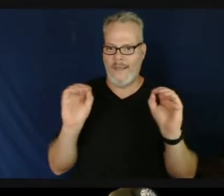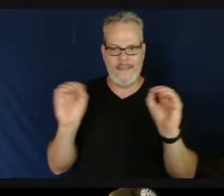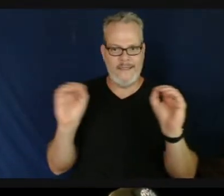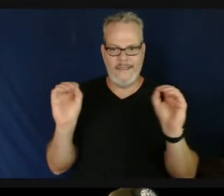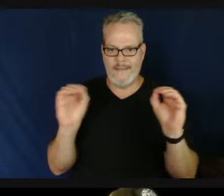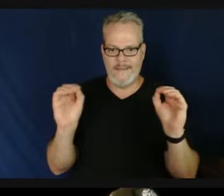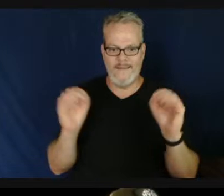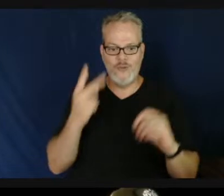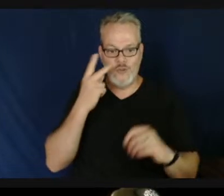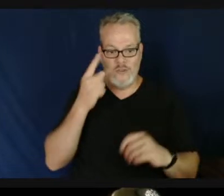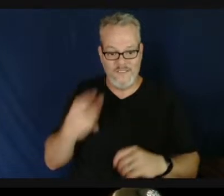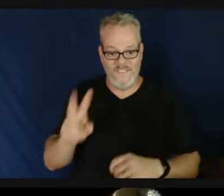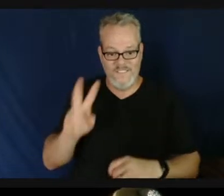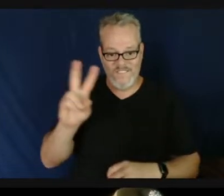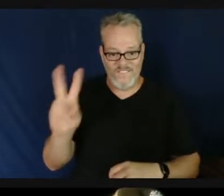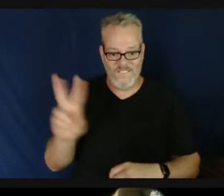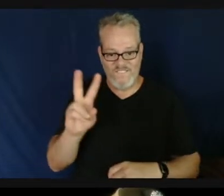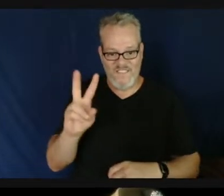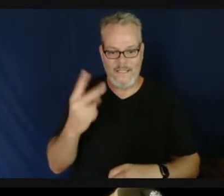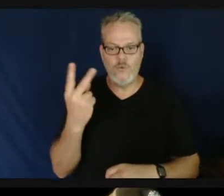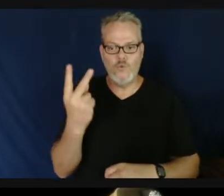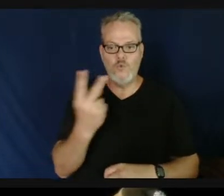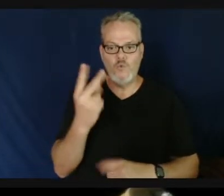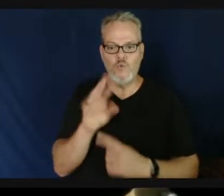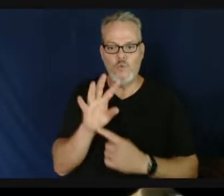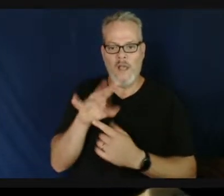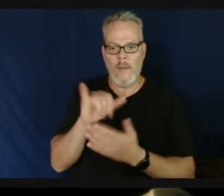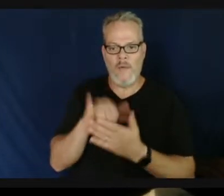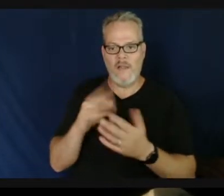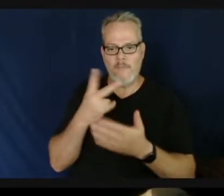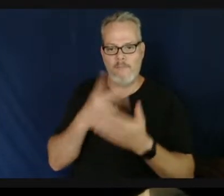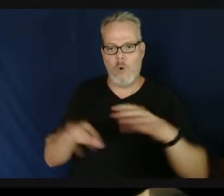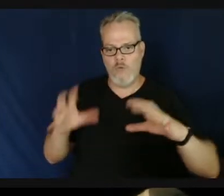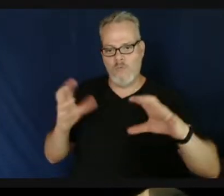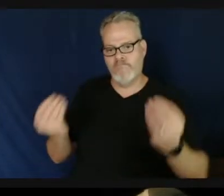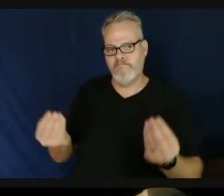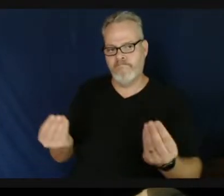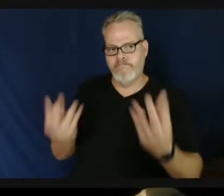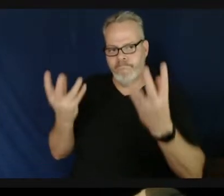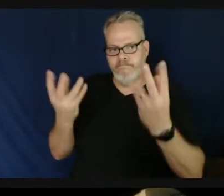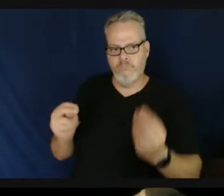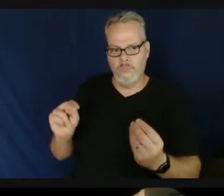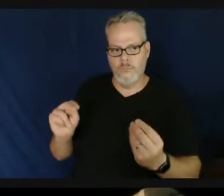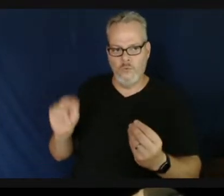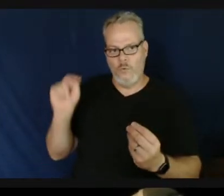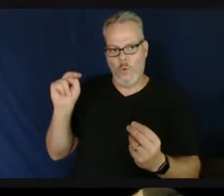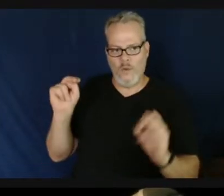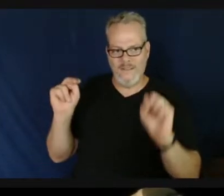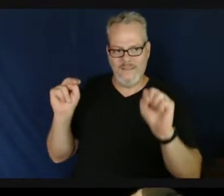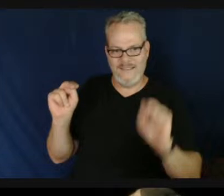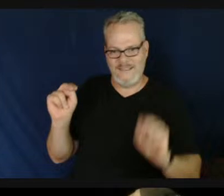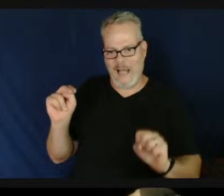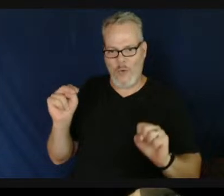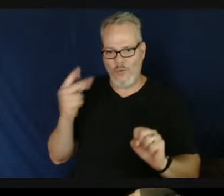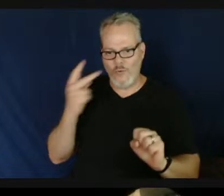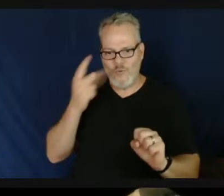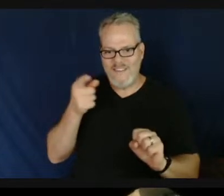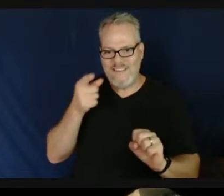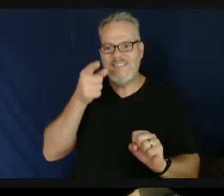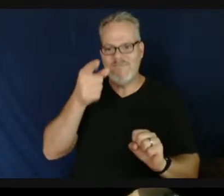V2 camera. There's north vent and south vent. The south vent less visible from the previous camera